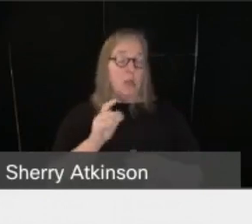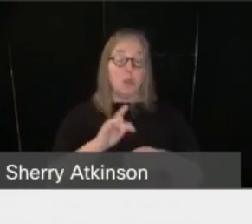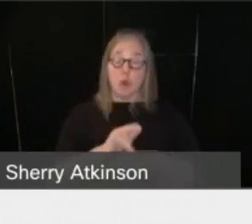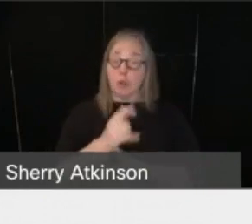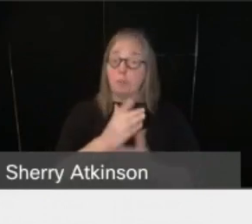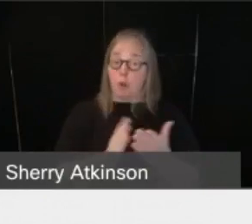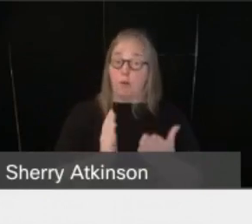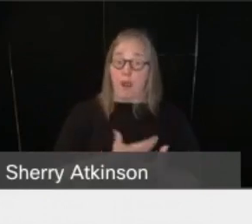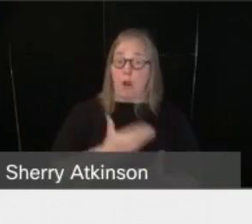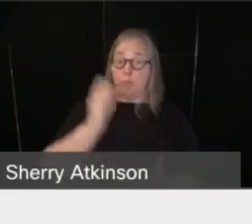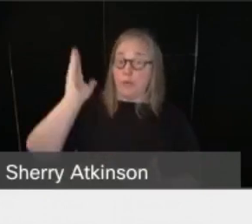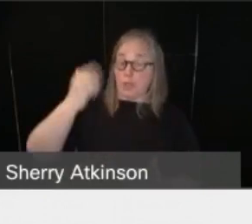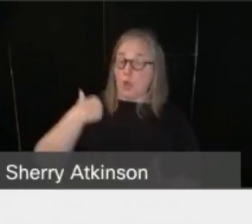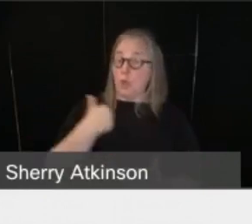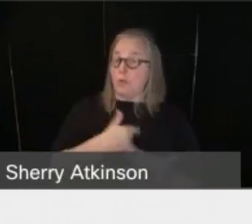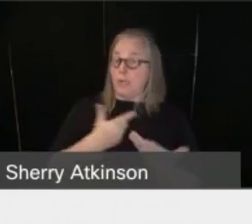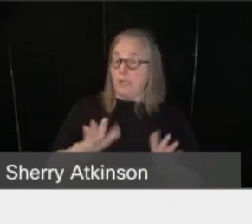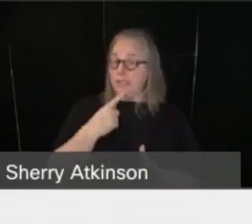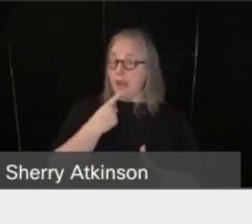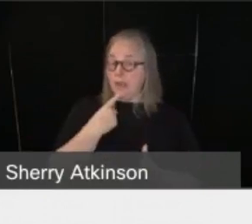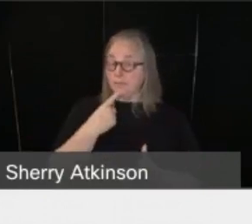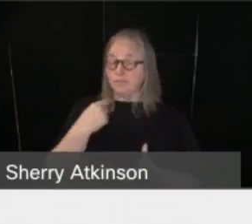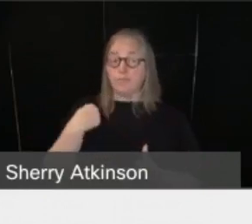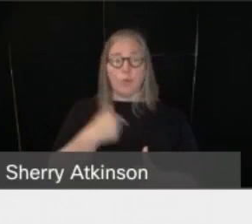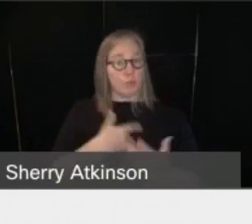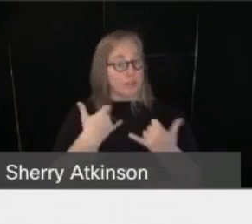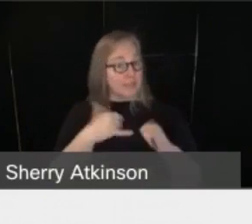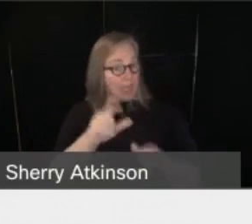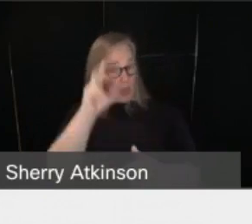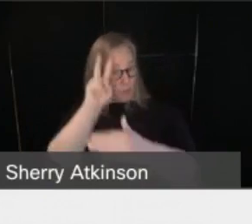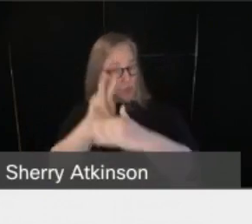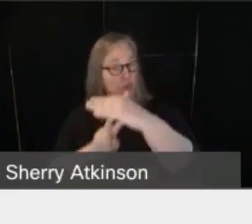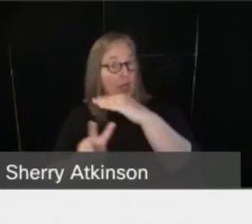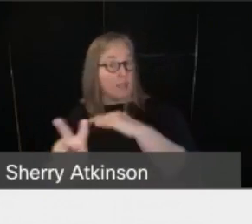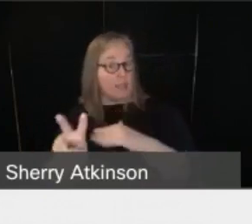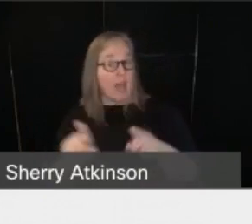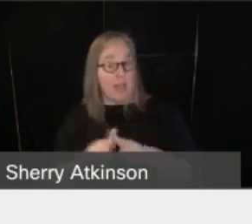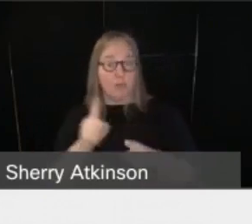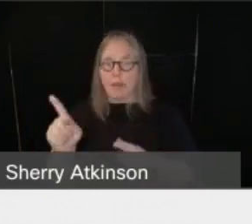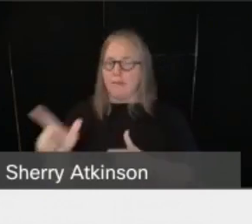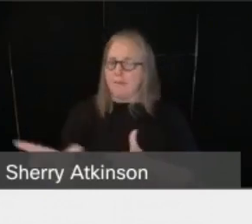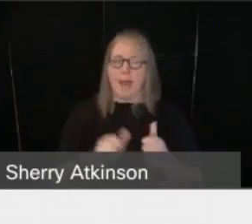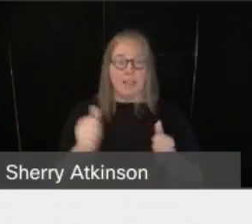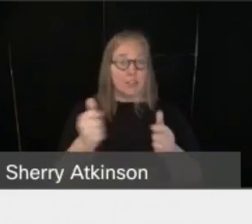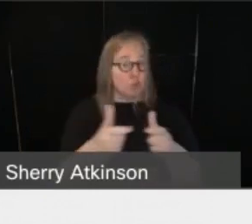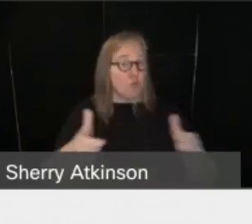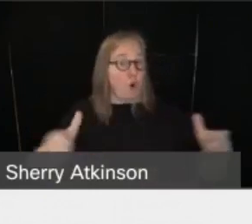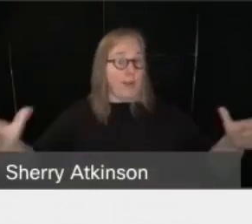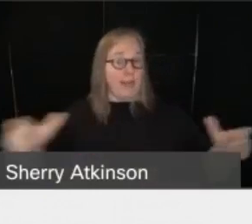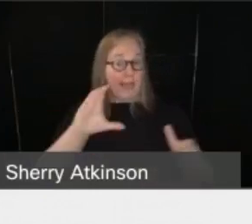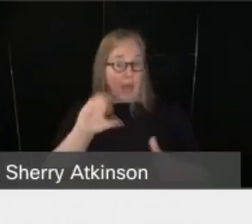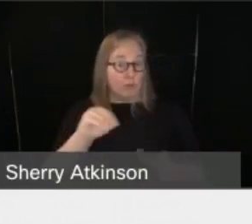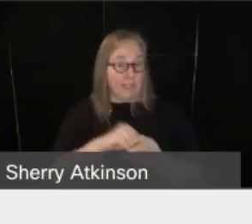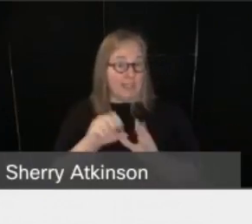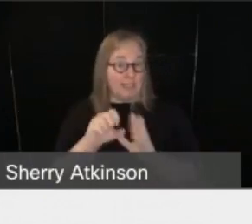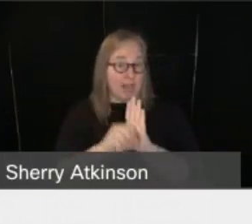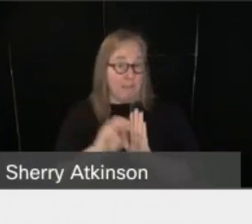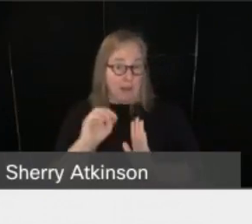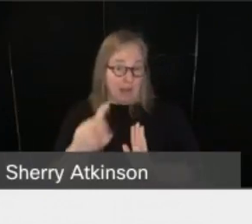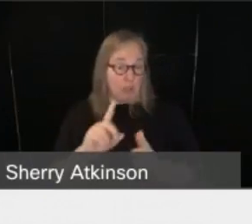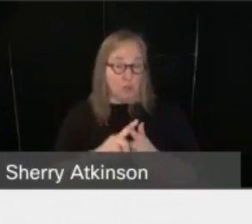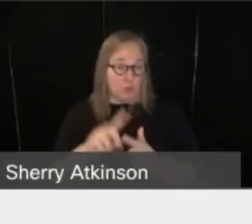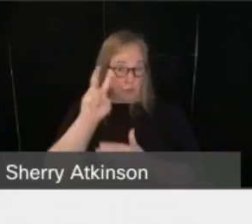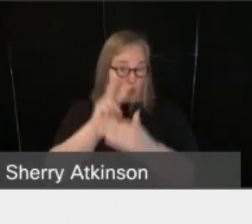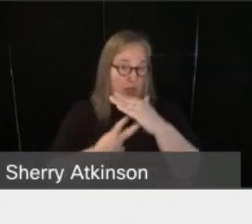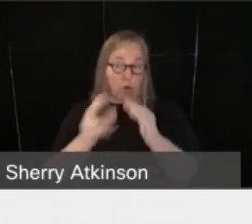presentations, we said that we are still projected as one of the fastest growing counties in the state of Maryland to project over the next